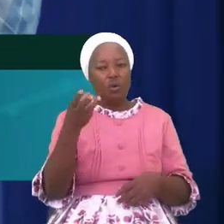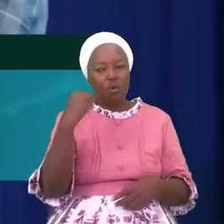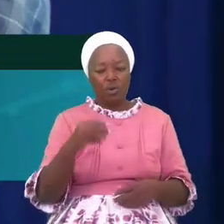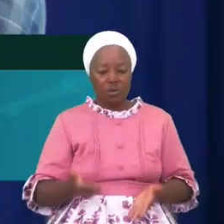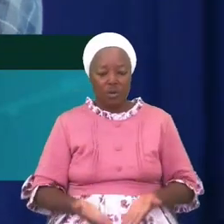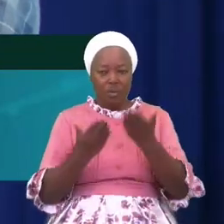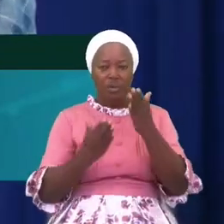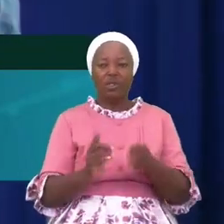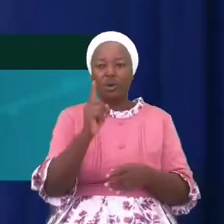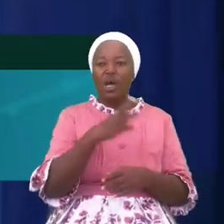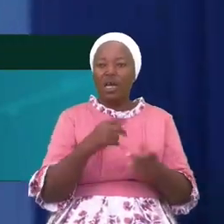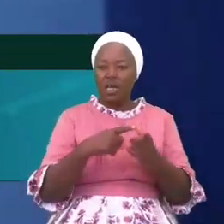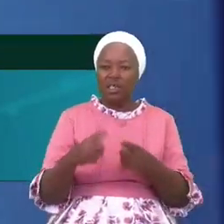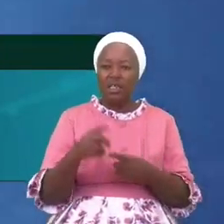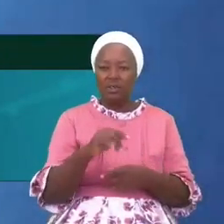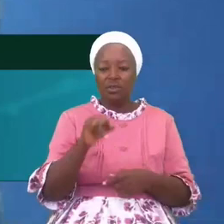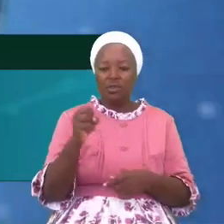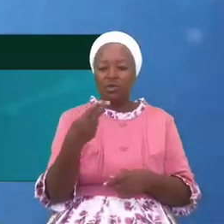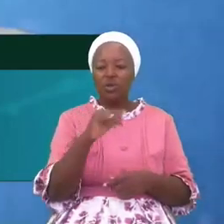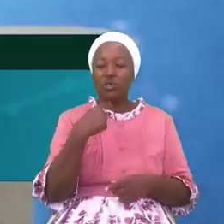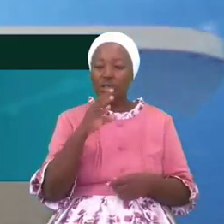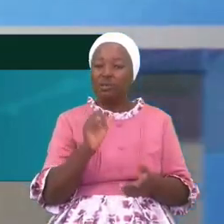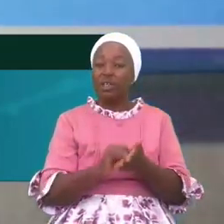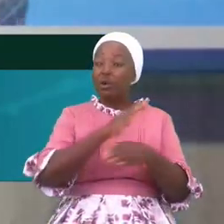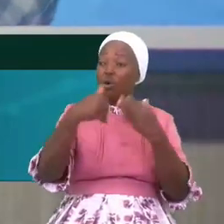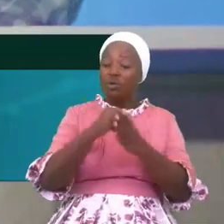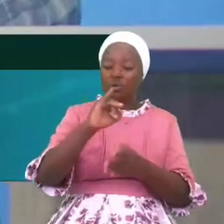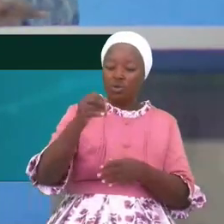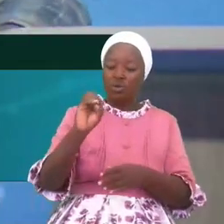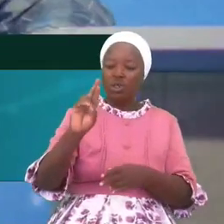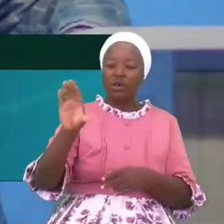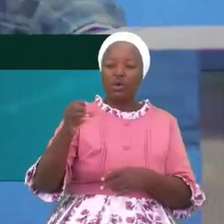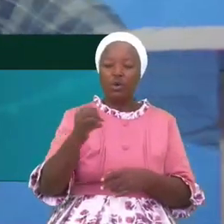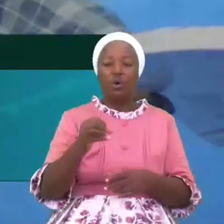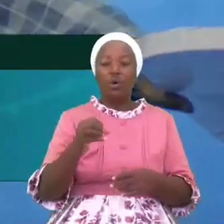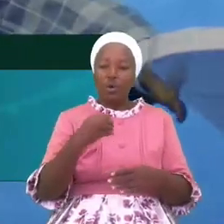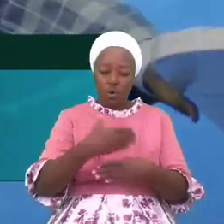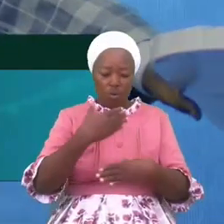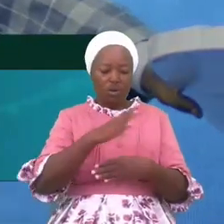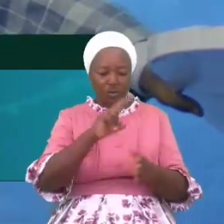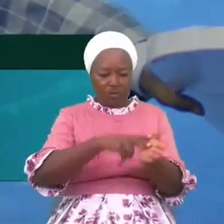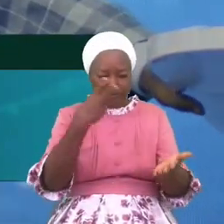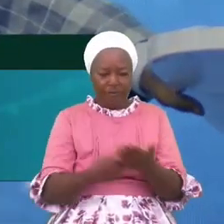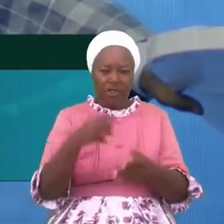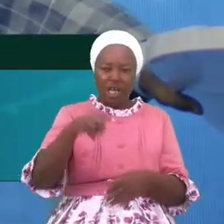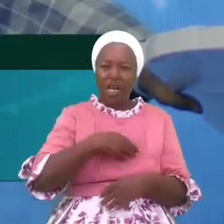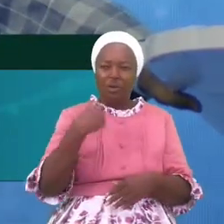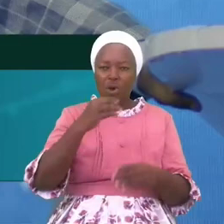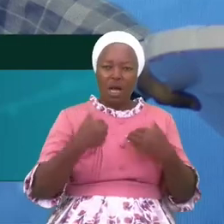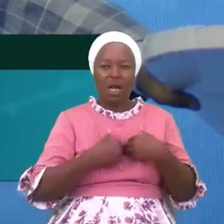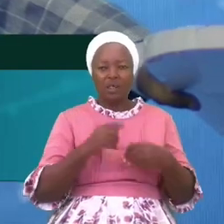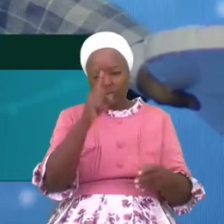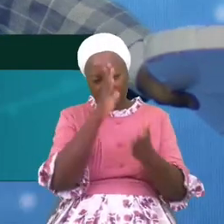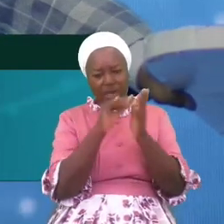walls, they will fall down. And who has believed the report of Moses? Moses. Those were the people that came out of